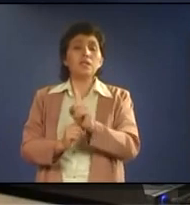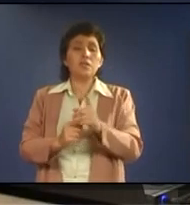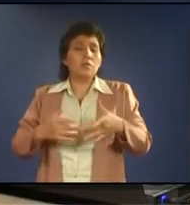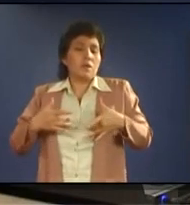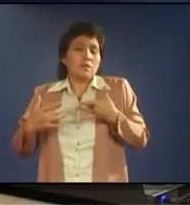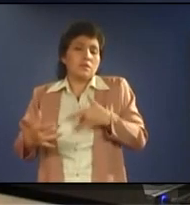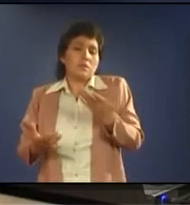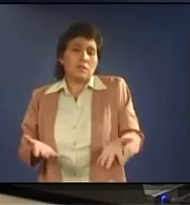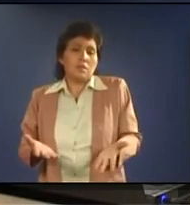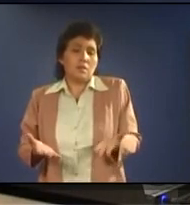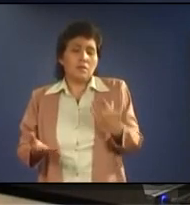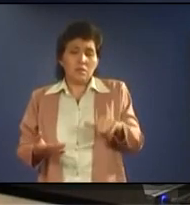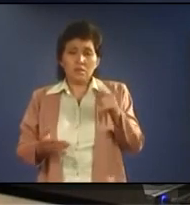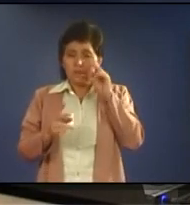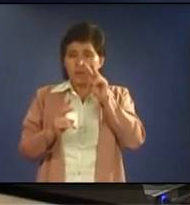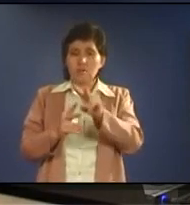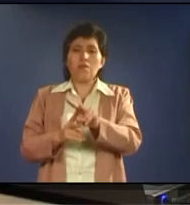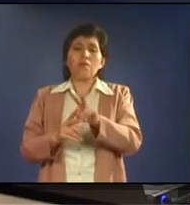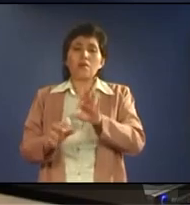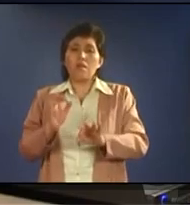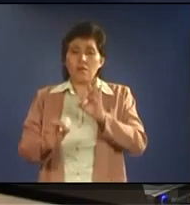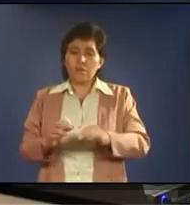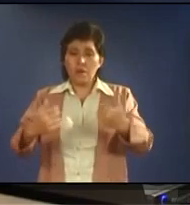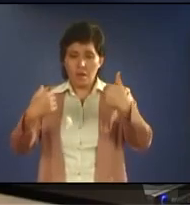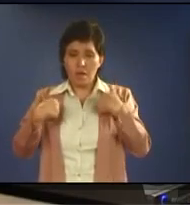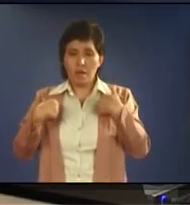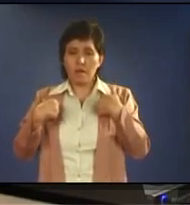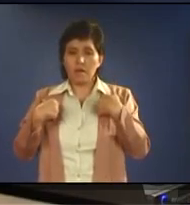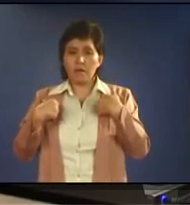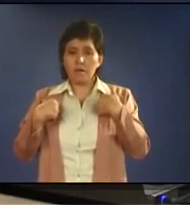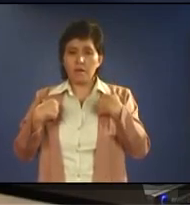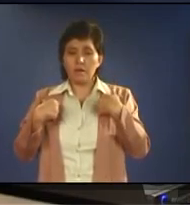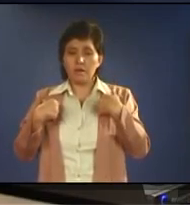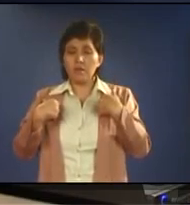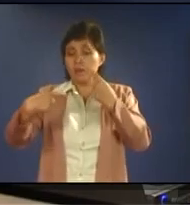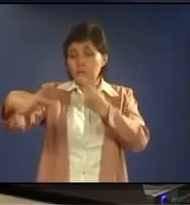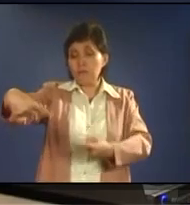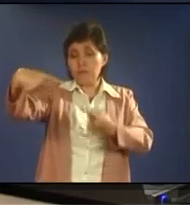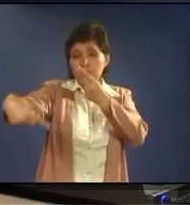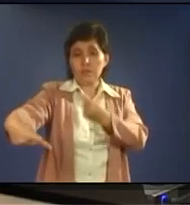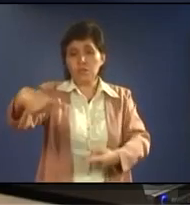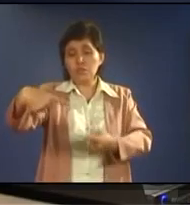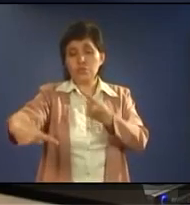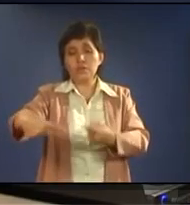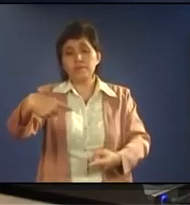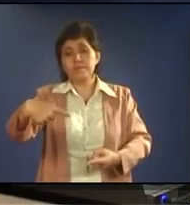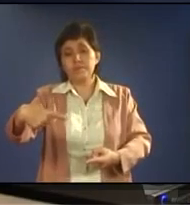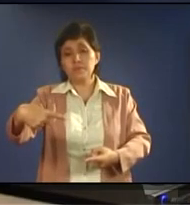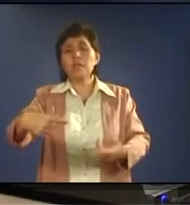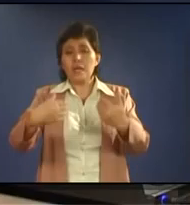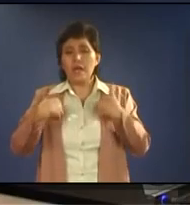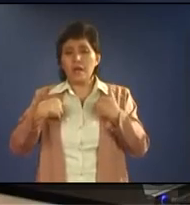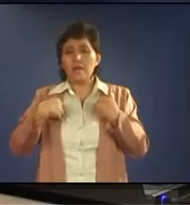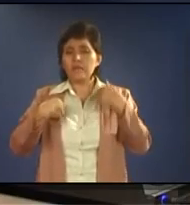watch Astro, I mean, sometimes they would have the cycling competition. They have the